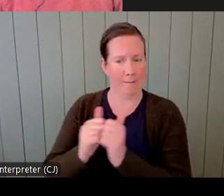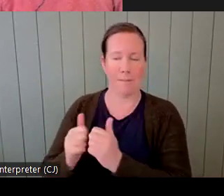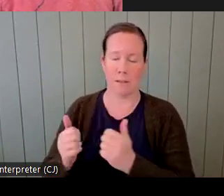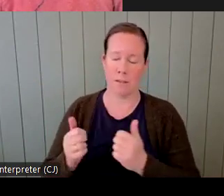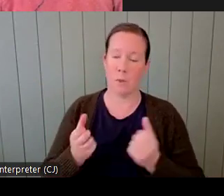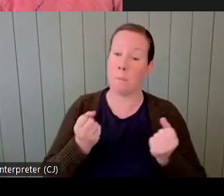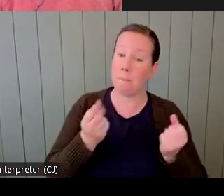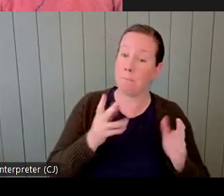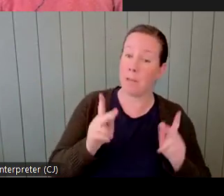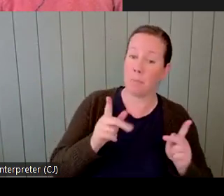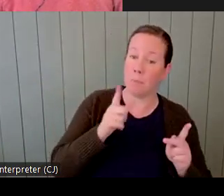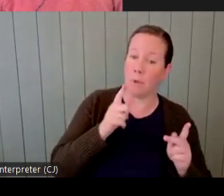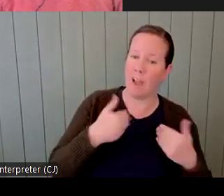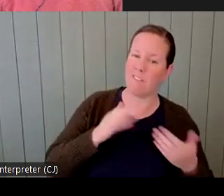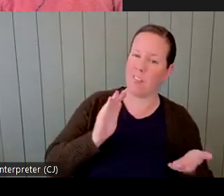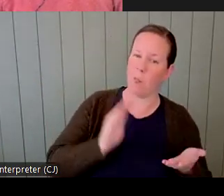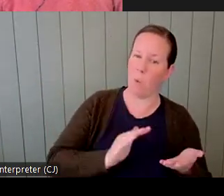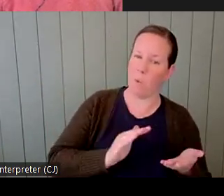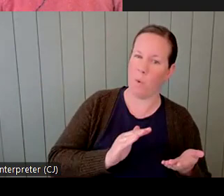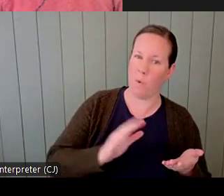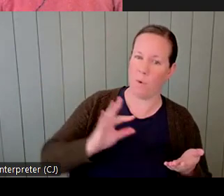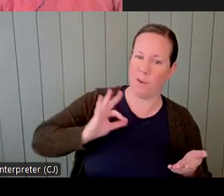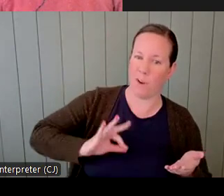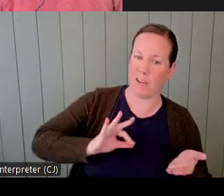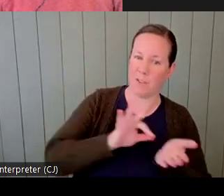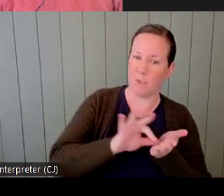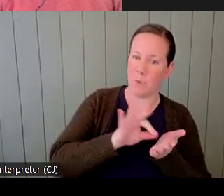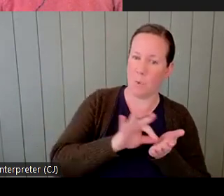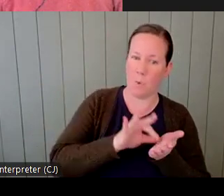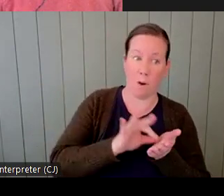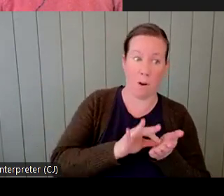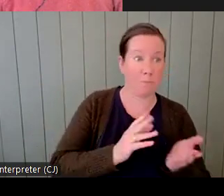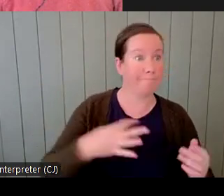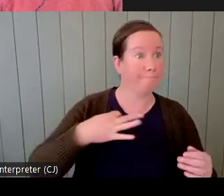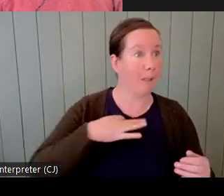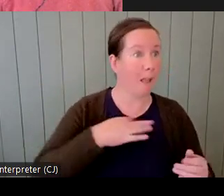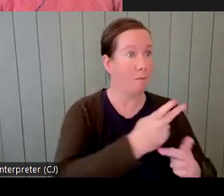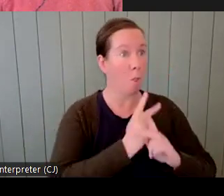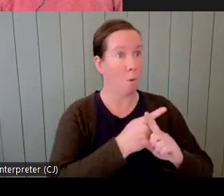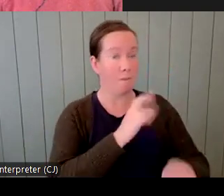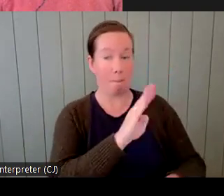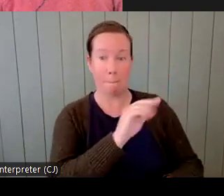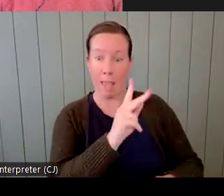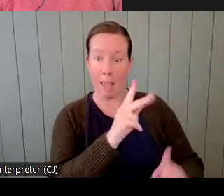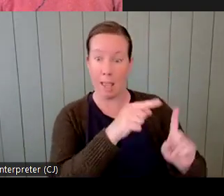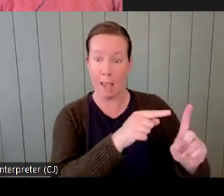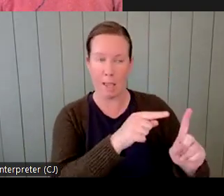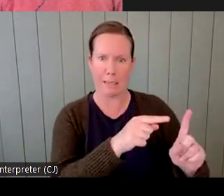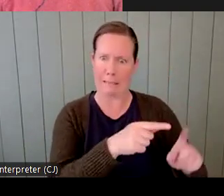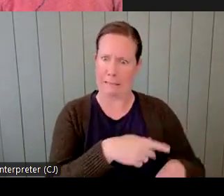do not qualify for the traditional banks or even an SBA loan. Ours is a very nominal fixed